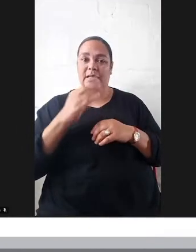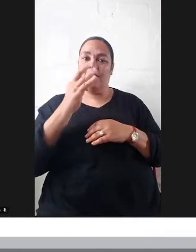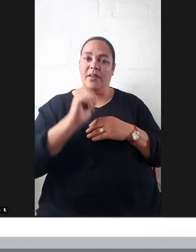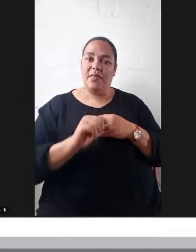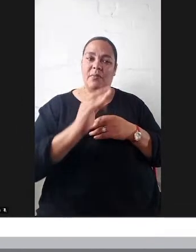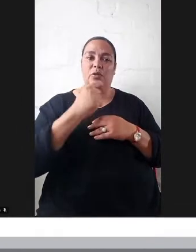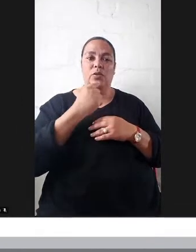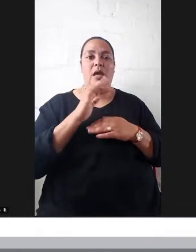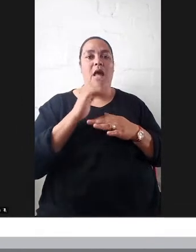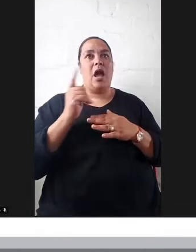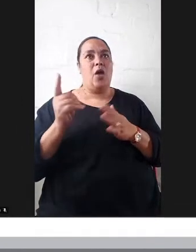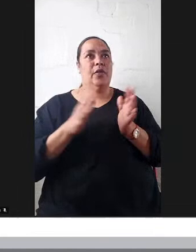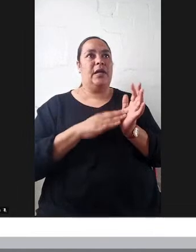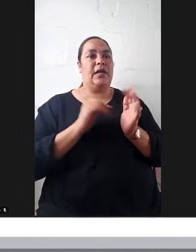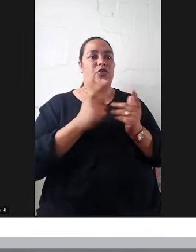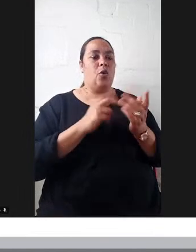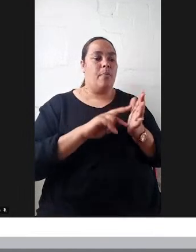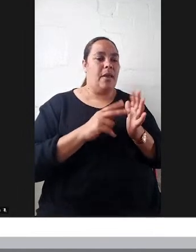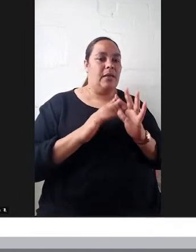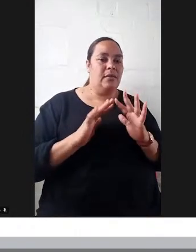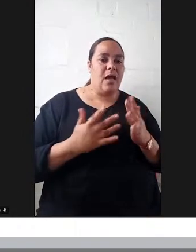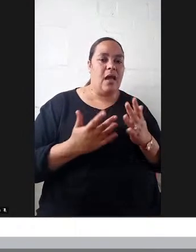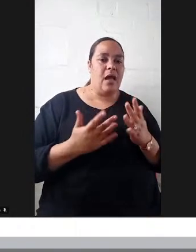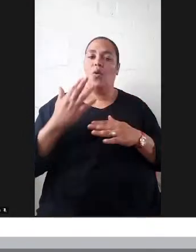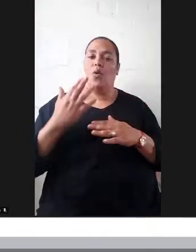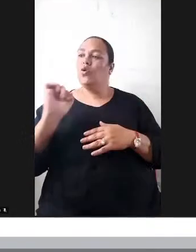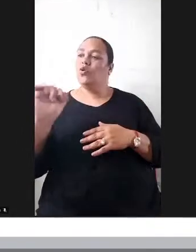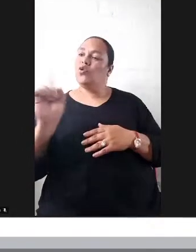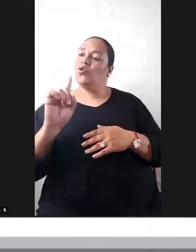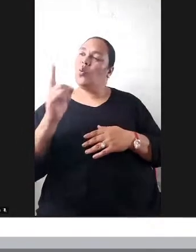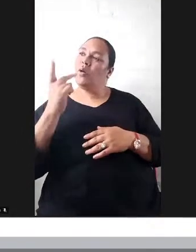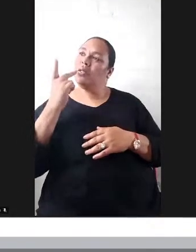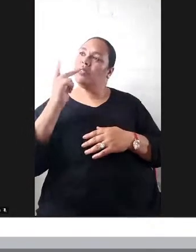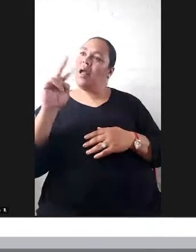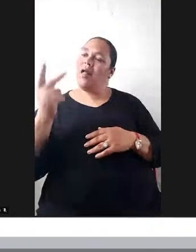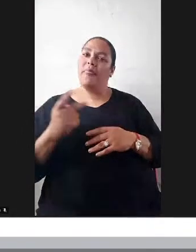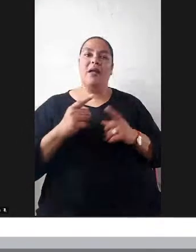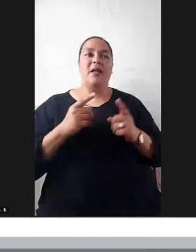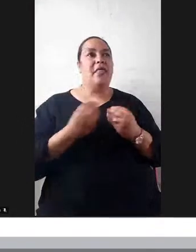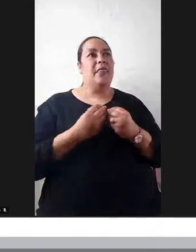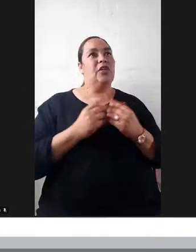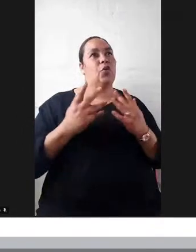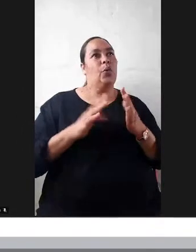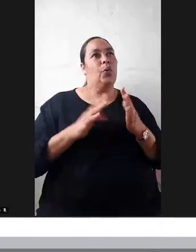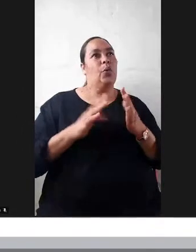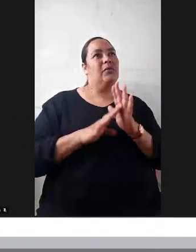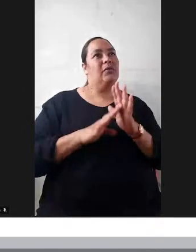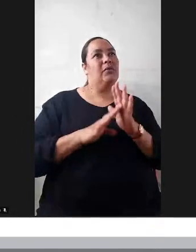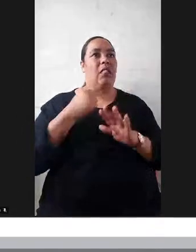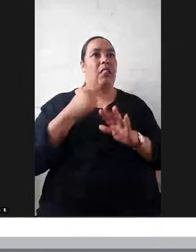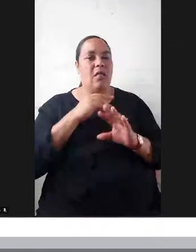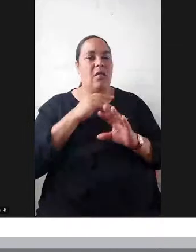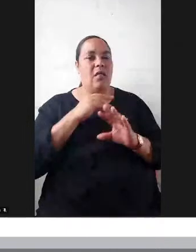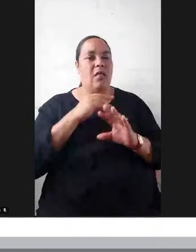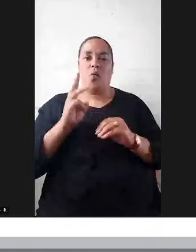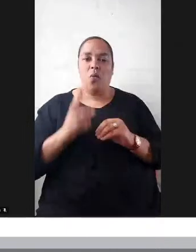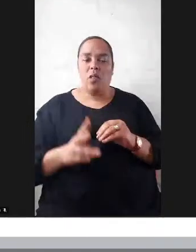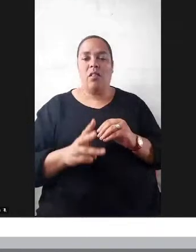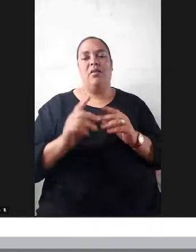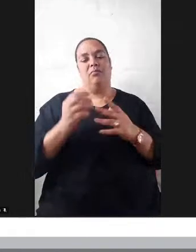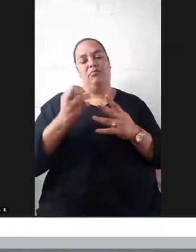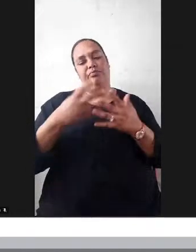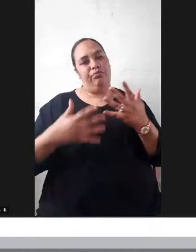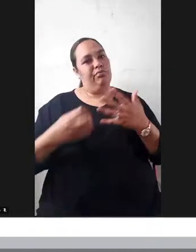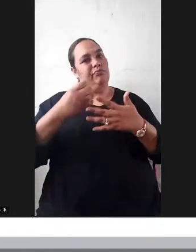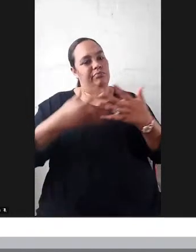against their plans. What are the risks that are seen by others? Where are things looking like they may run into delays and so forth? And so we have